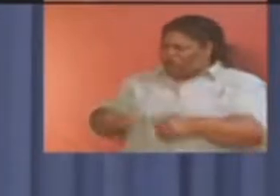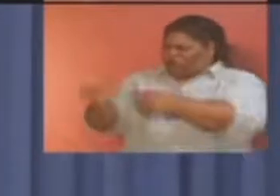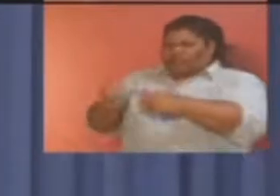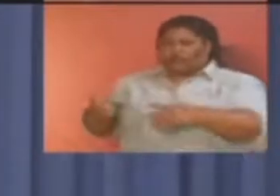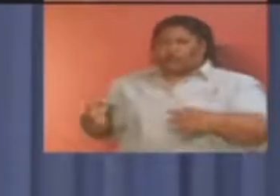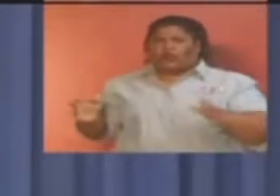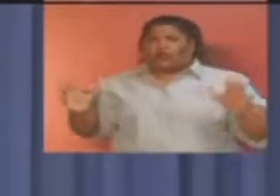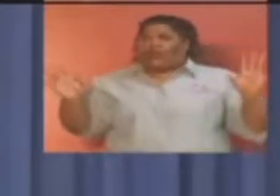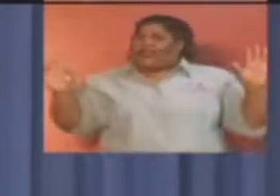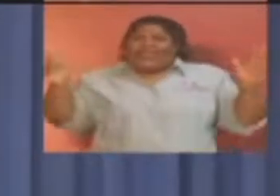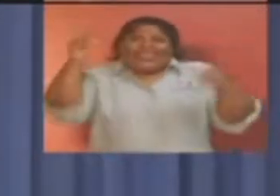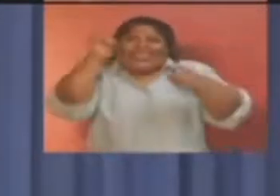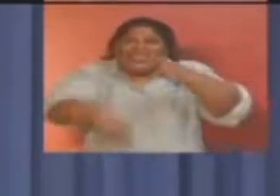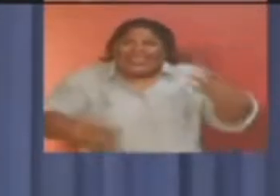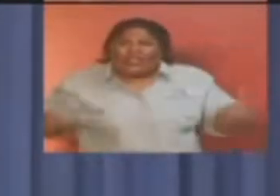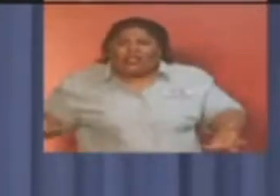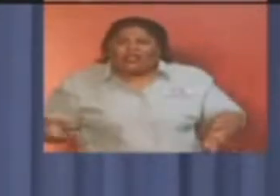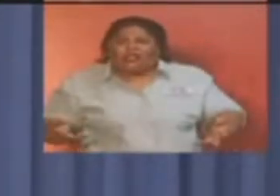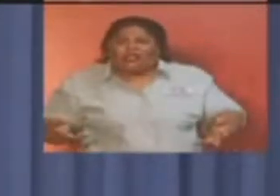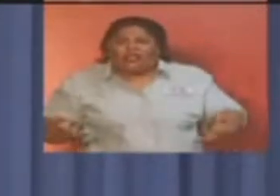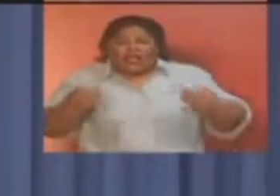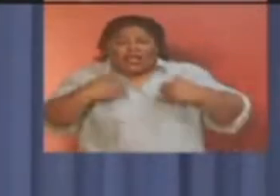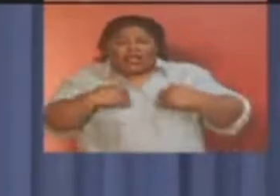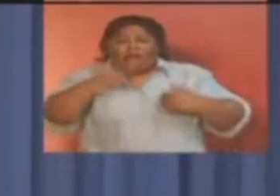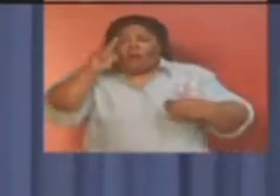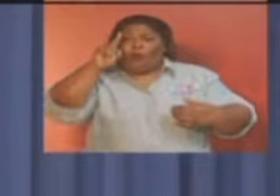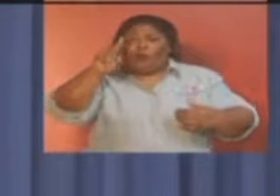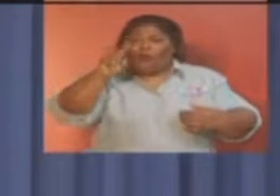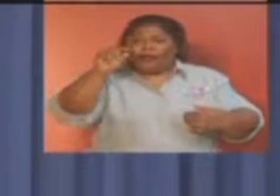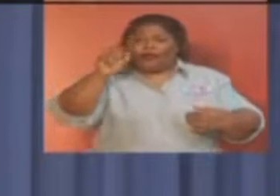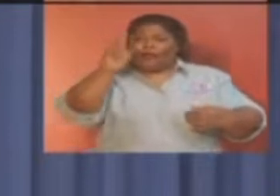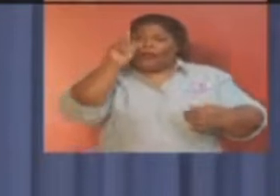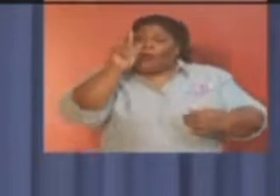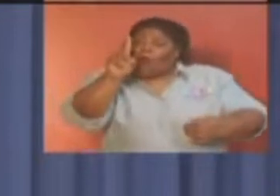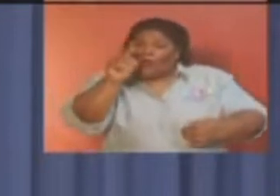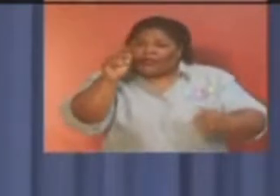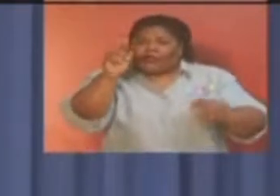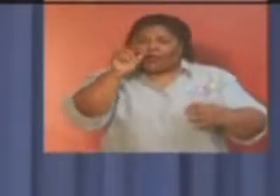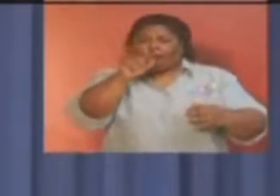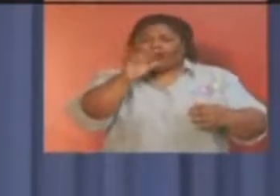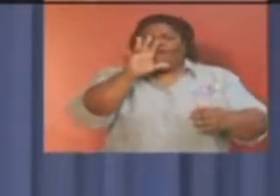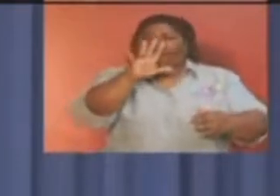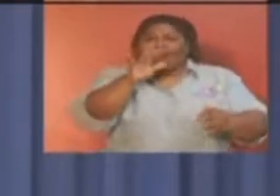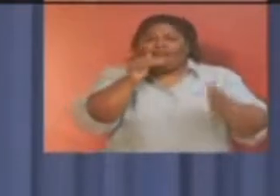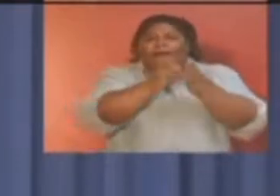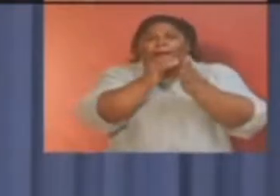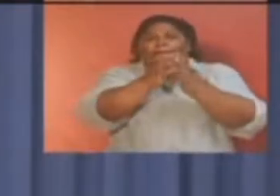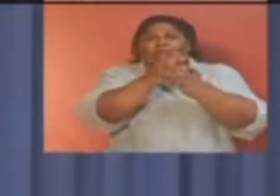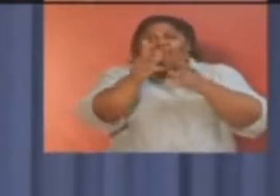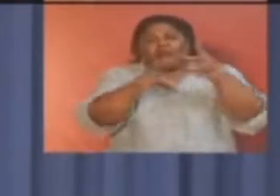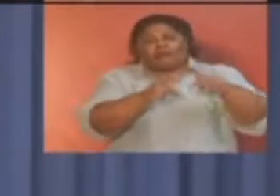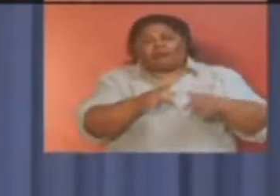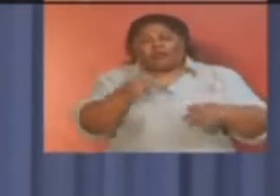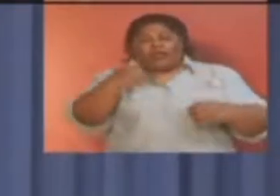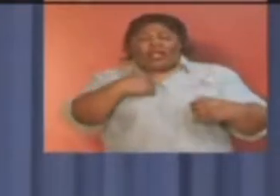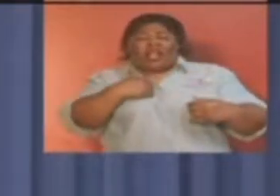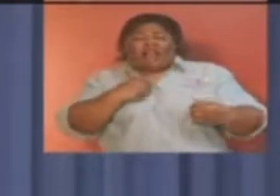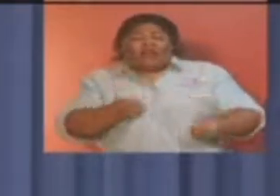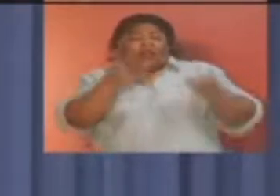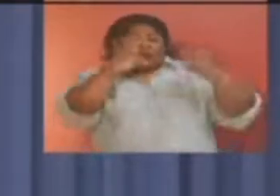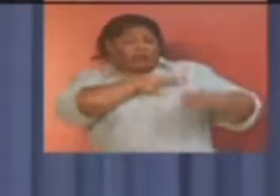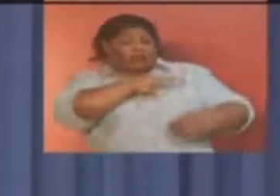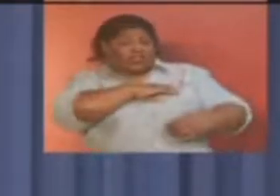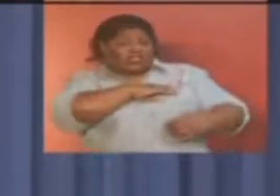1.375 million people in this country. We have on any given hour of the day between 5,000 and 7,000 policemen in the country.